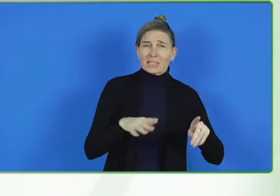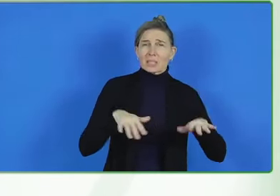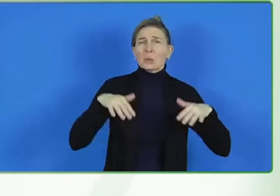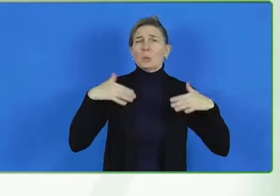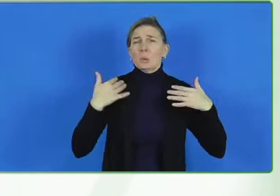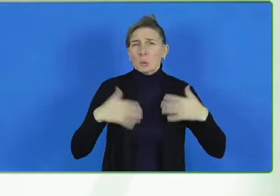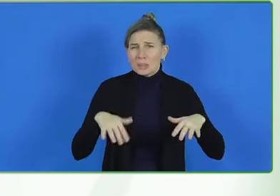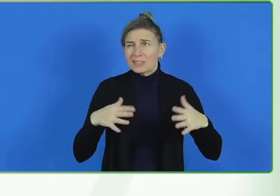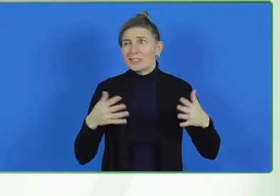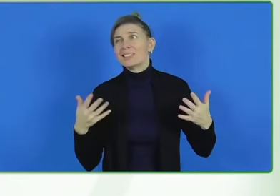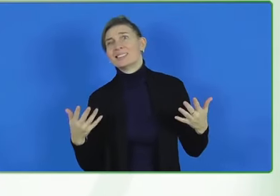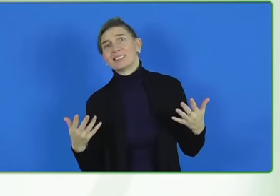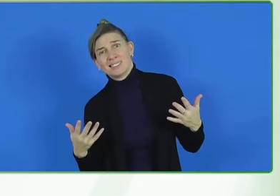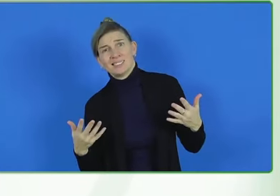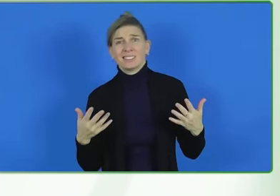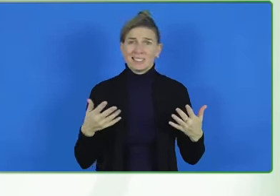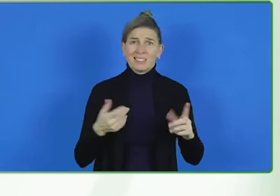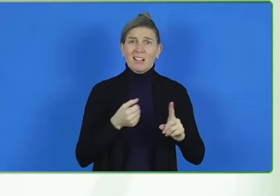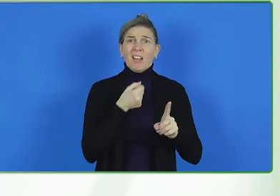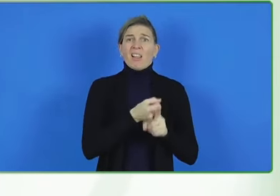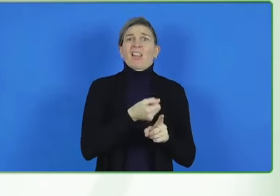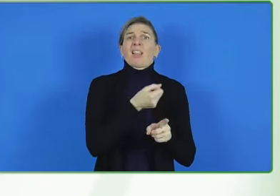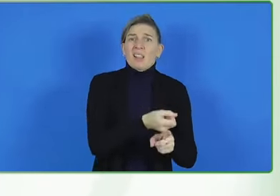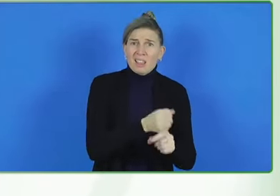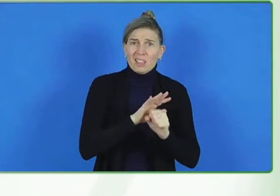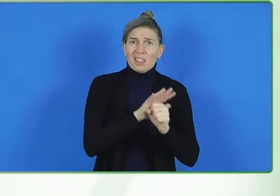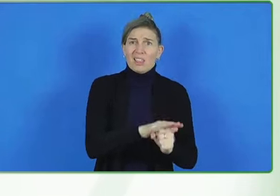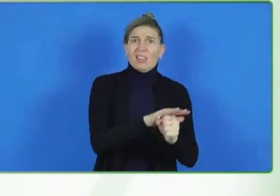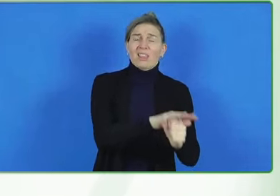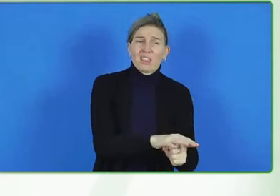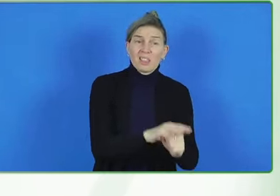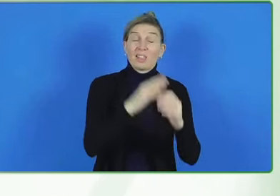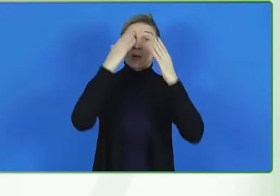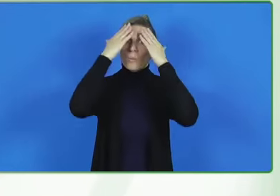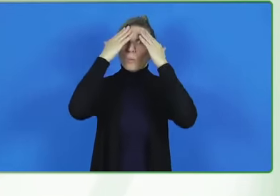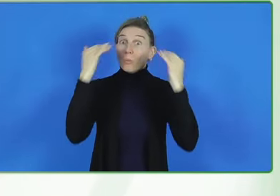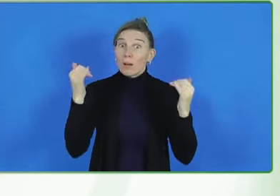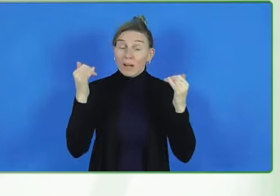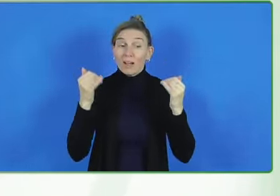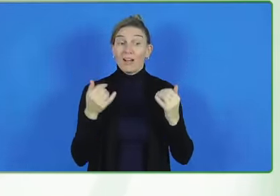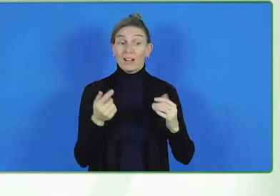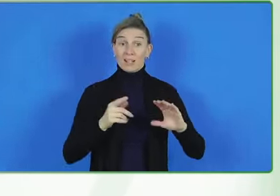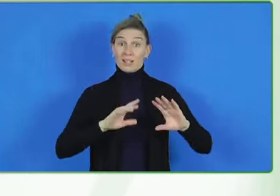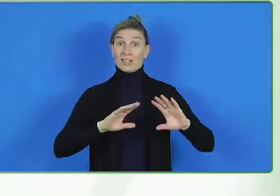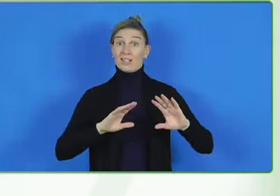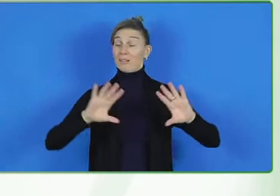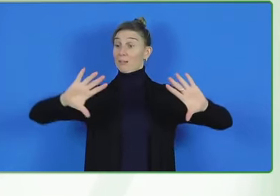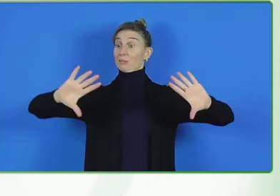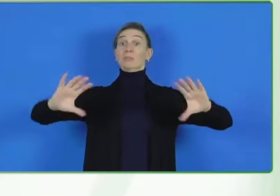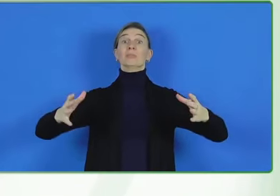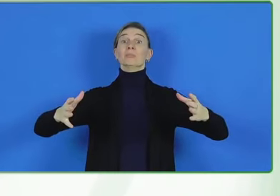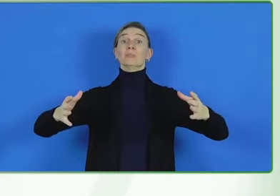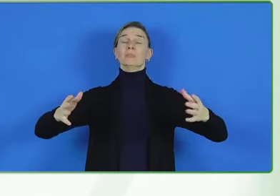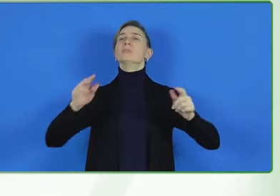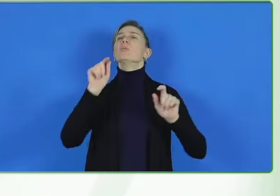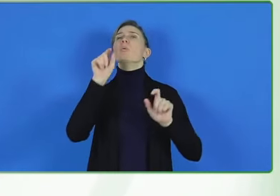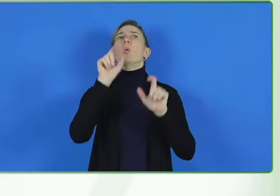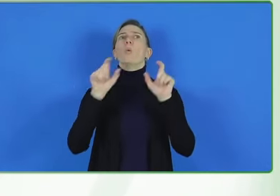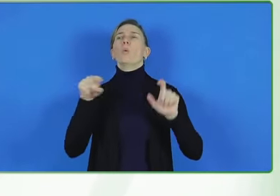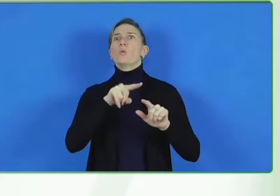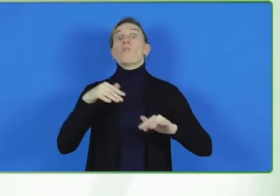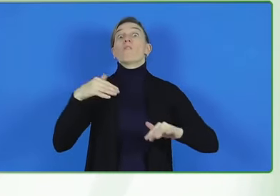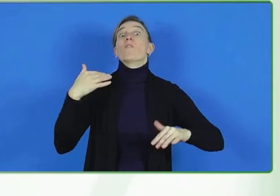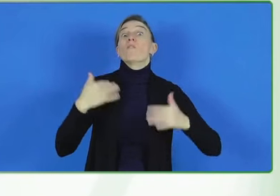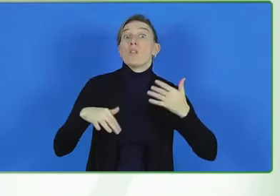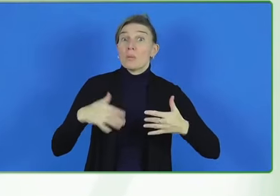people, as the Secretary General of the United Nations said clearly that it is the vulnerable